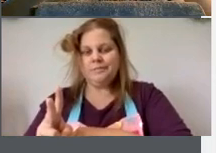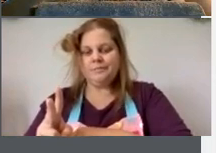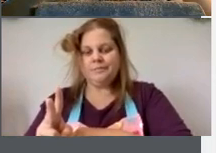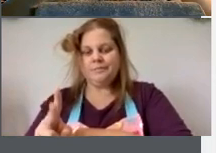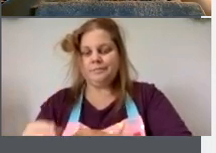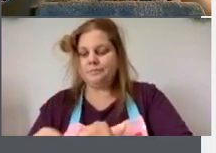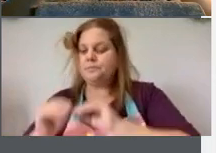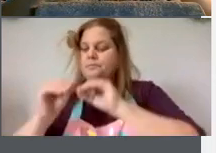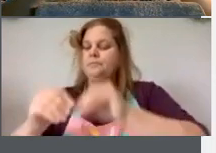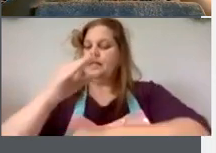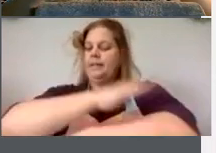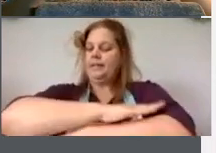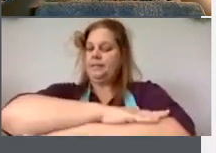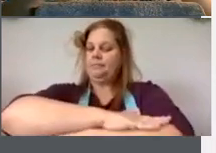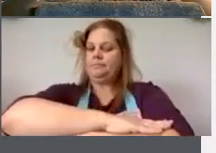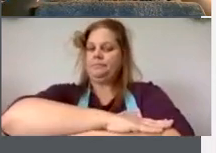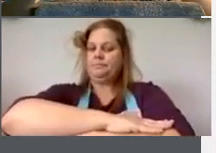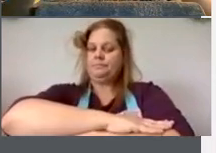table.